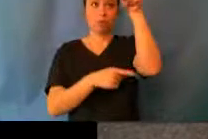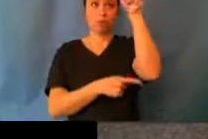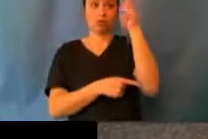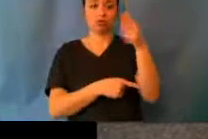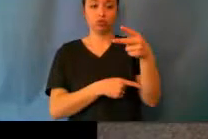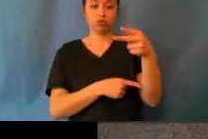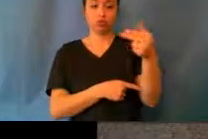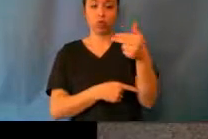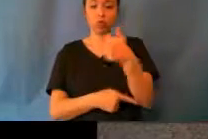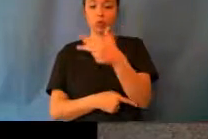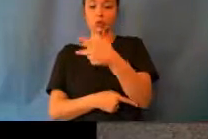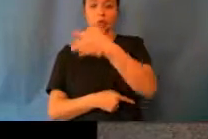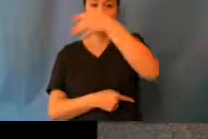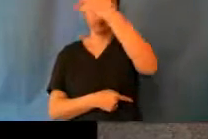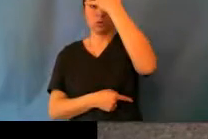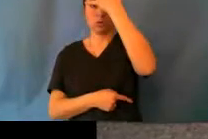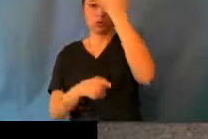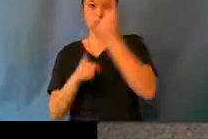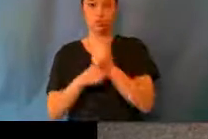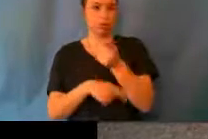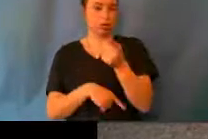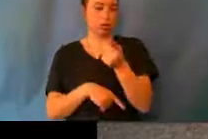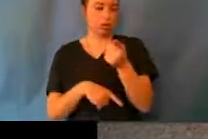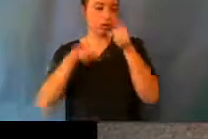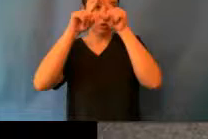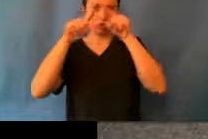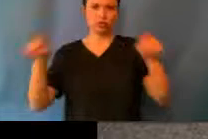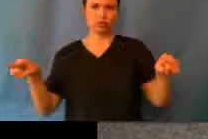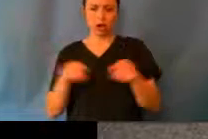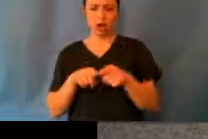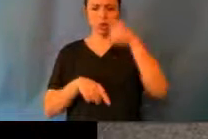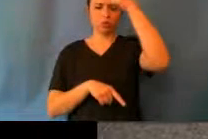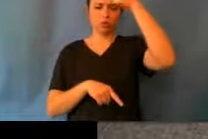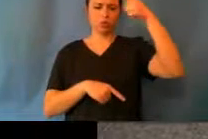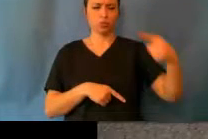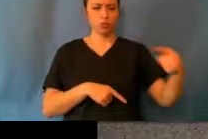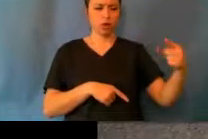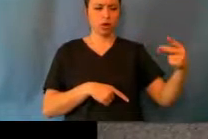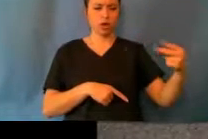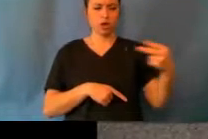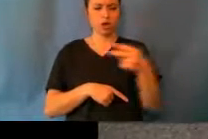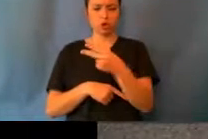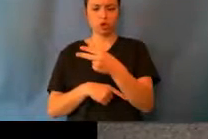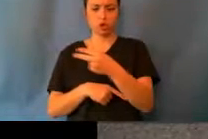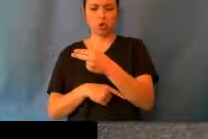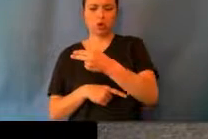have? 4. The triangle, how many sides does it